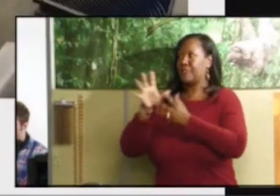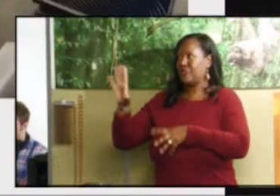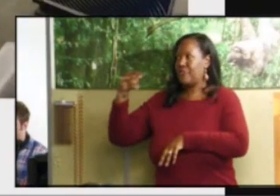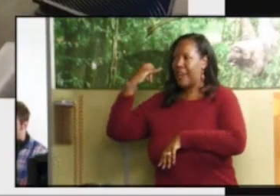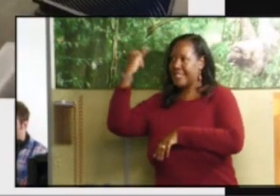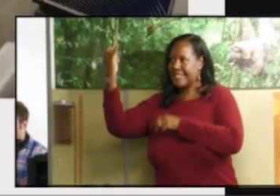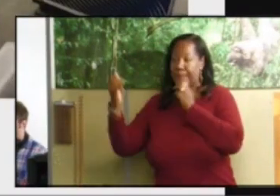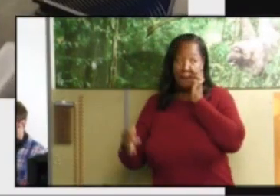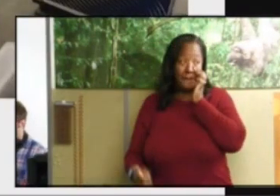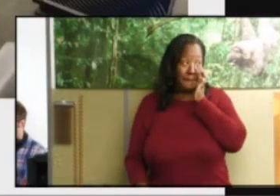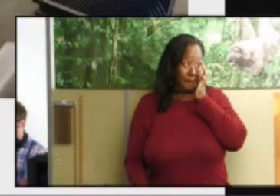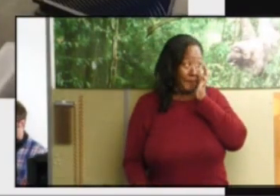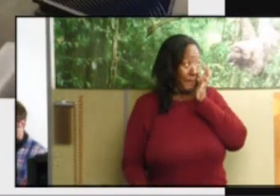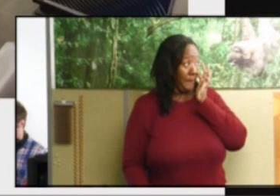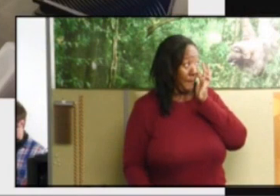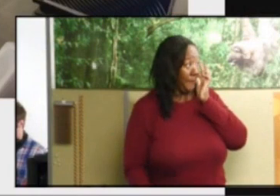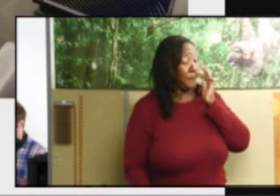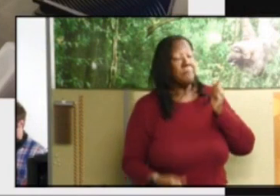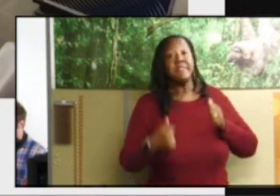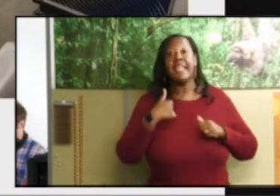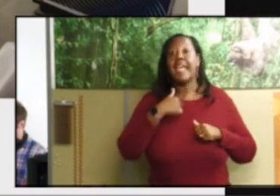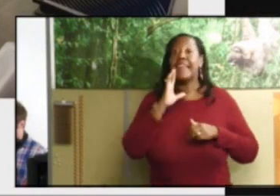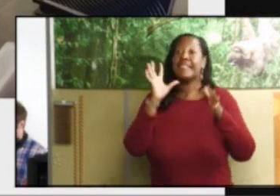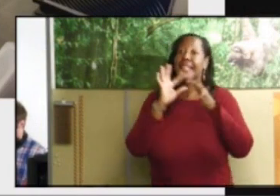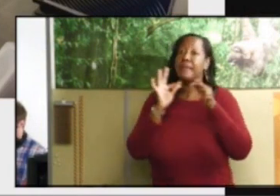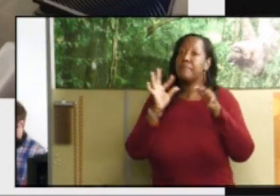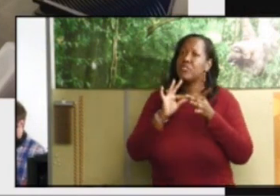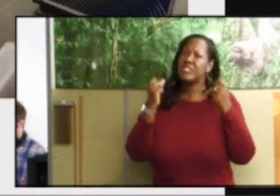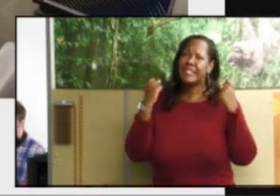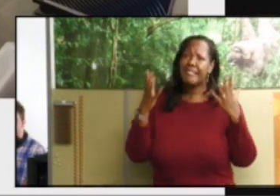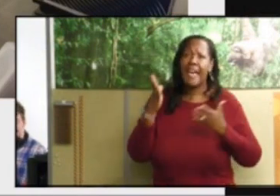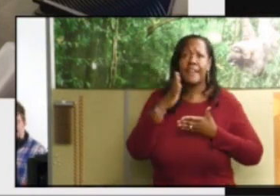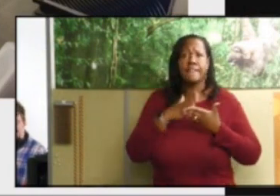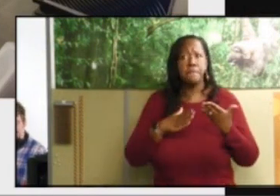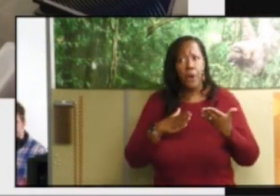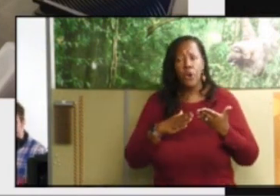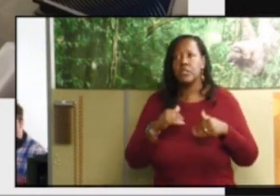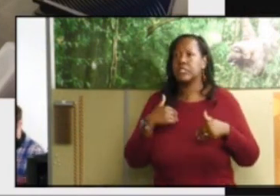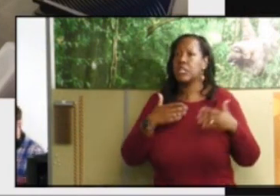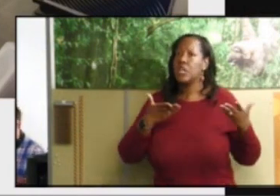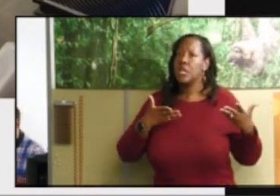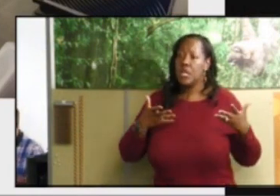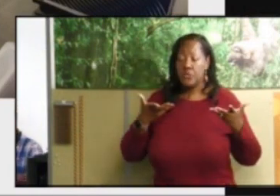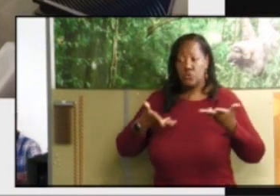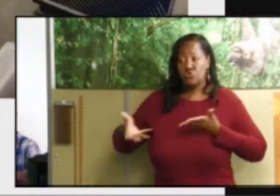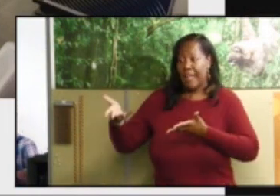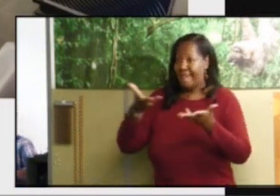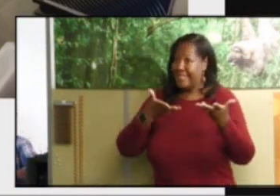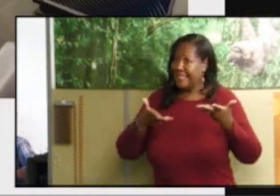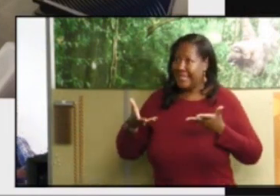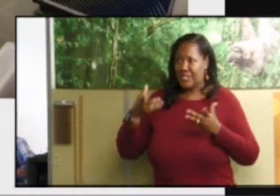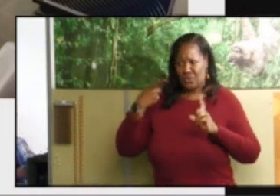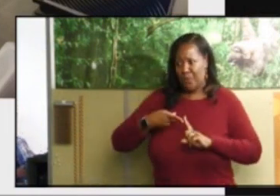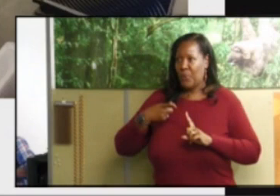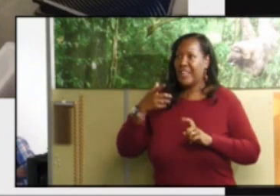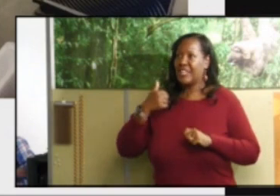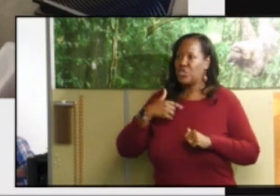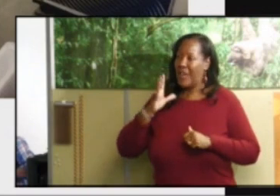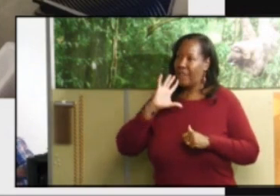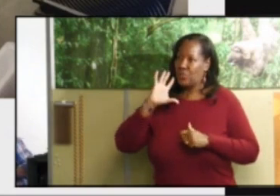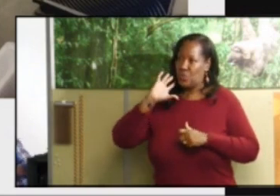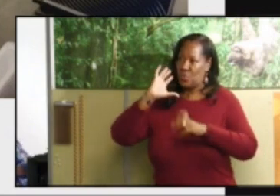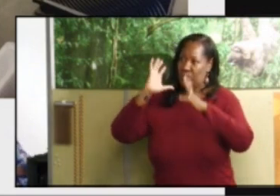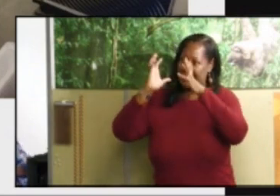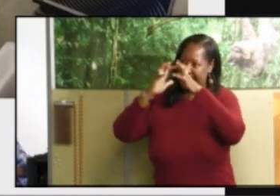And as I mentioned, it's a lot of parts. The traveling exhibit has to come apart, be put back together, fits in a space